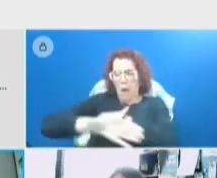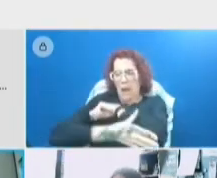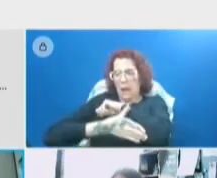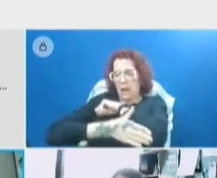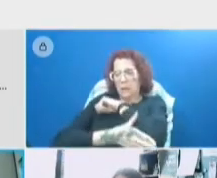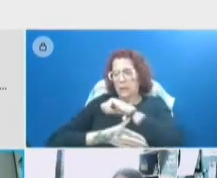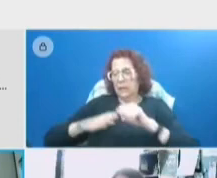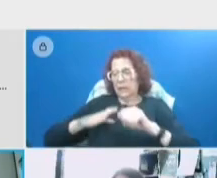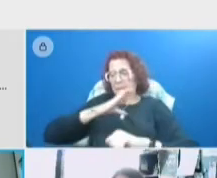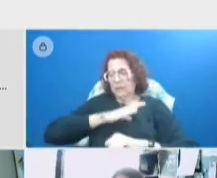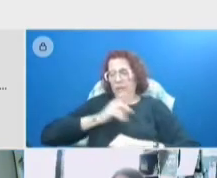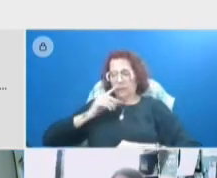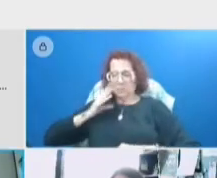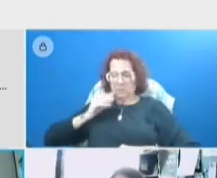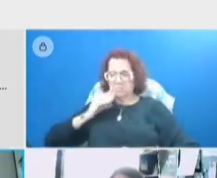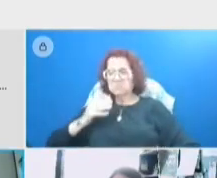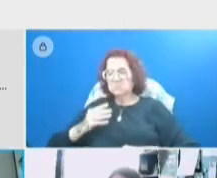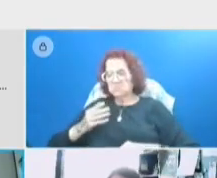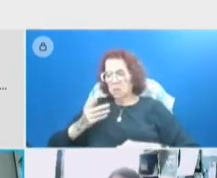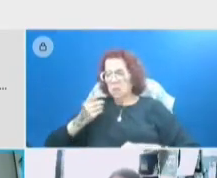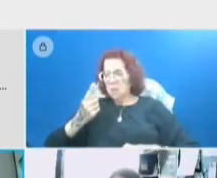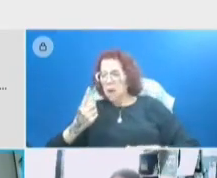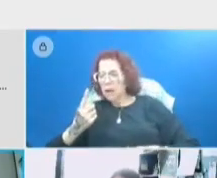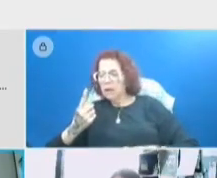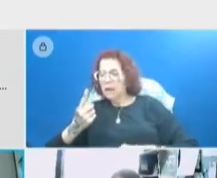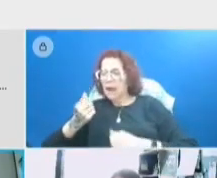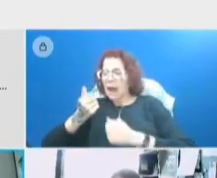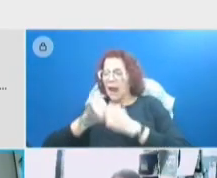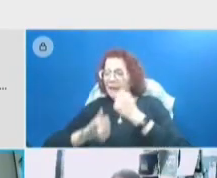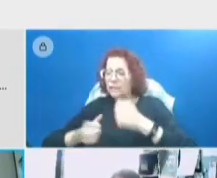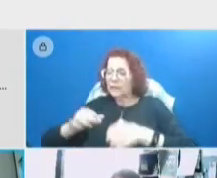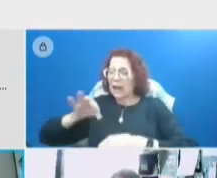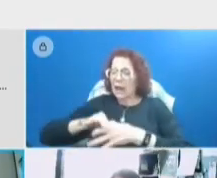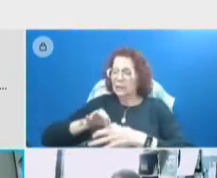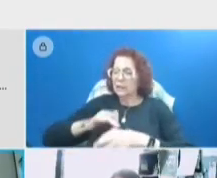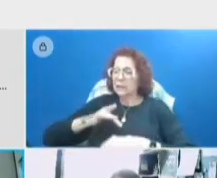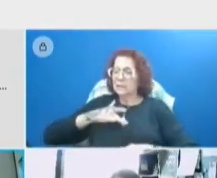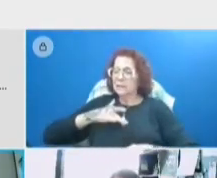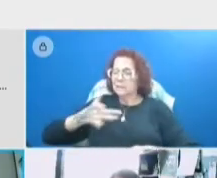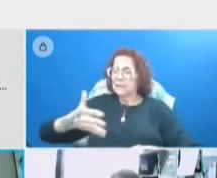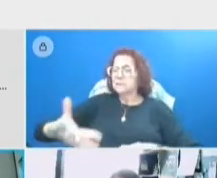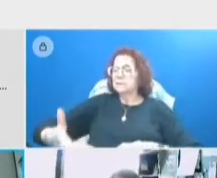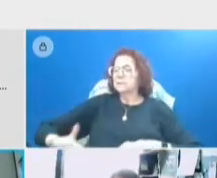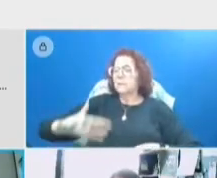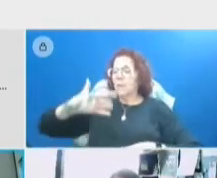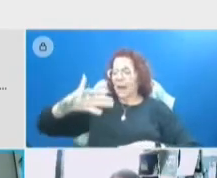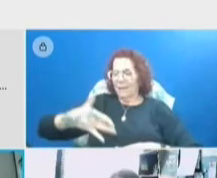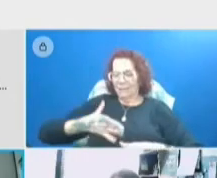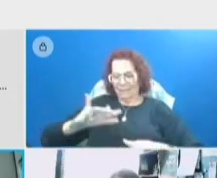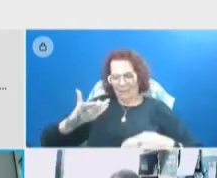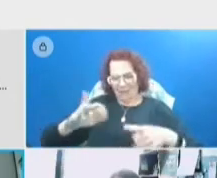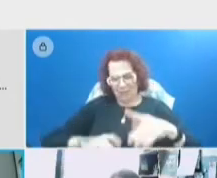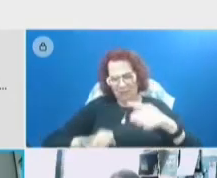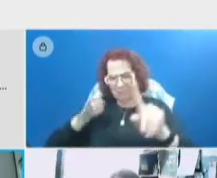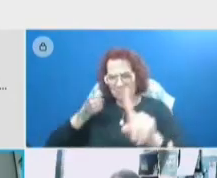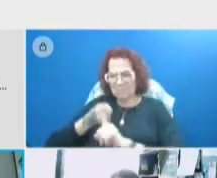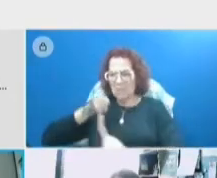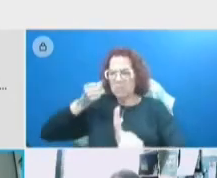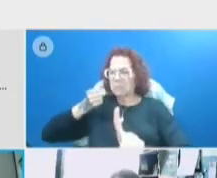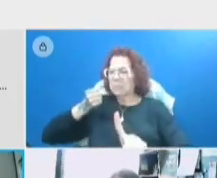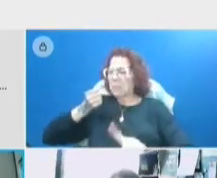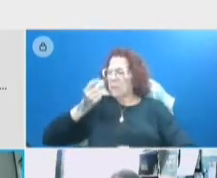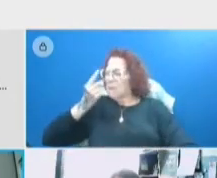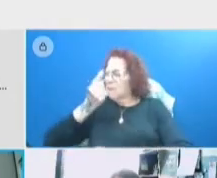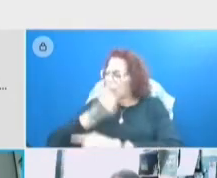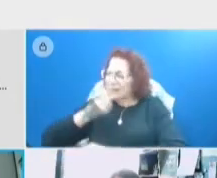once every election this kind of situation arises. And it's the one day that you have no options for